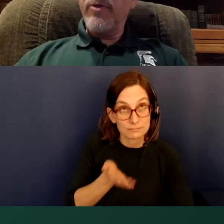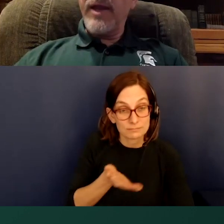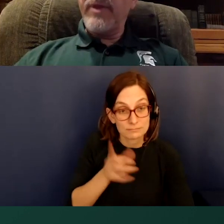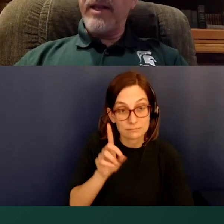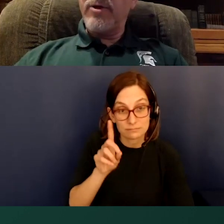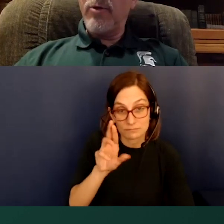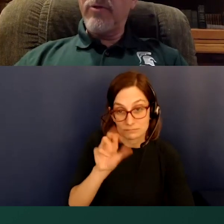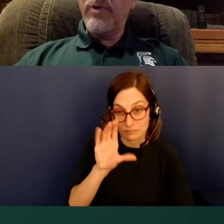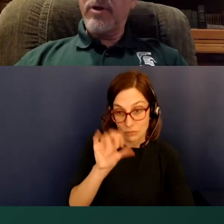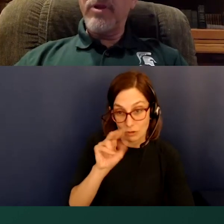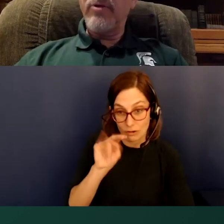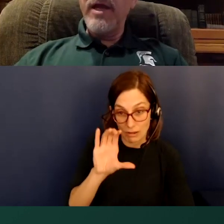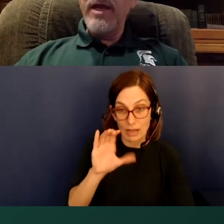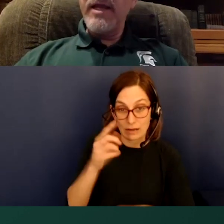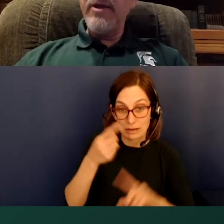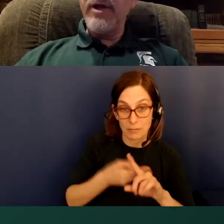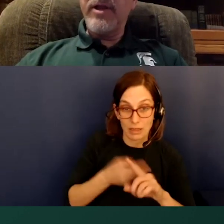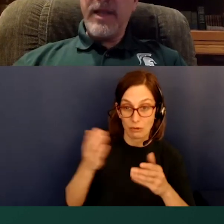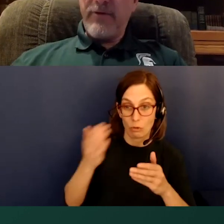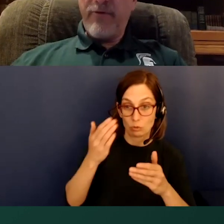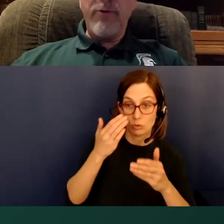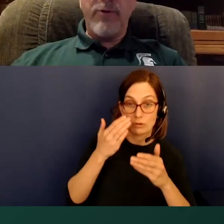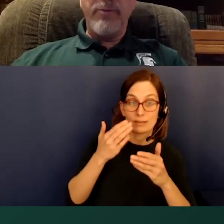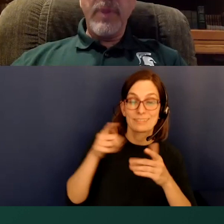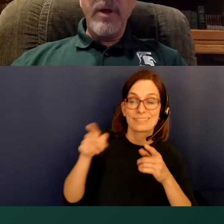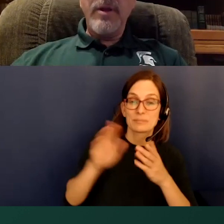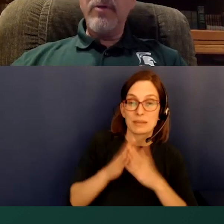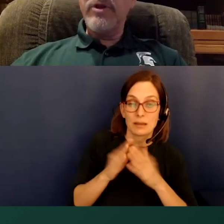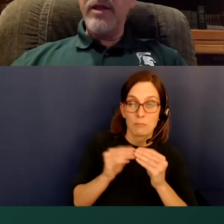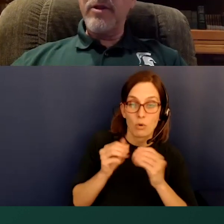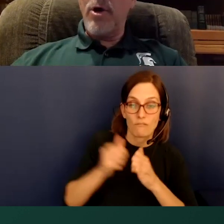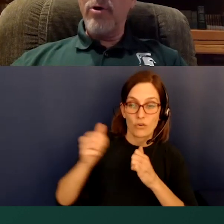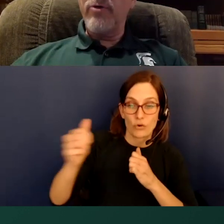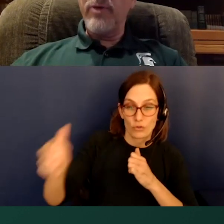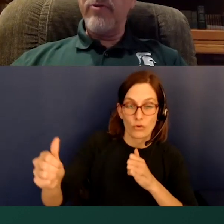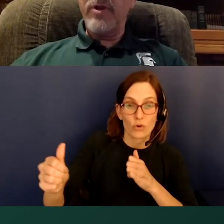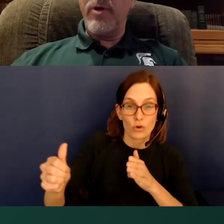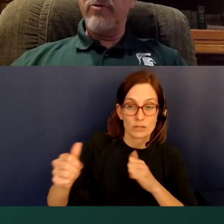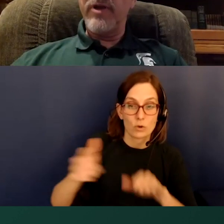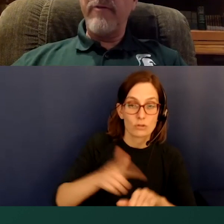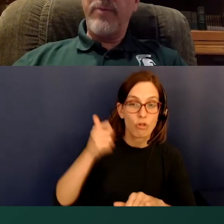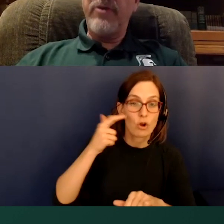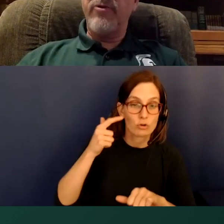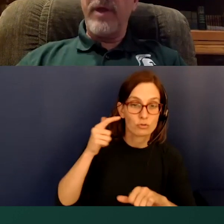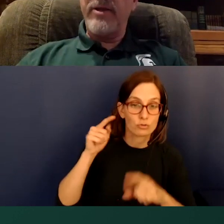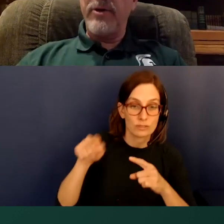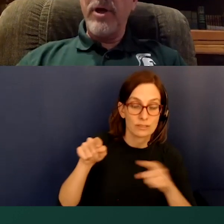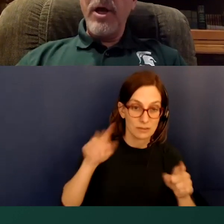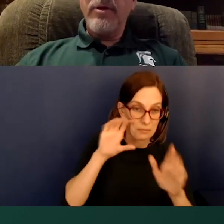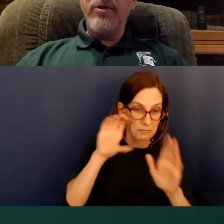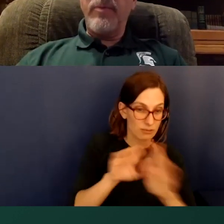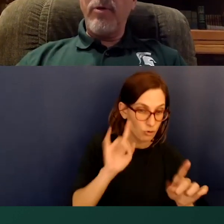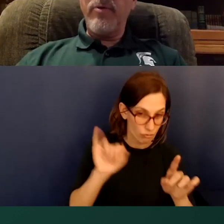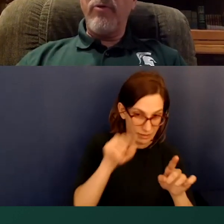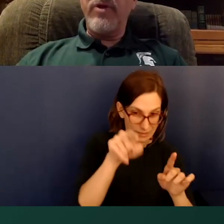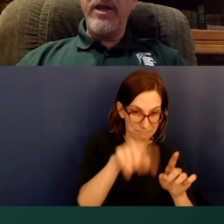draconic month kept getting closer and closer. Here it's getting further, so it takes longer to reach. So I'll have a picture of that here.